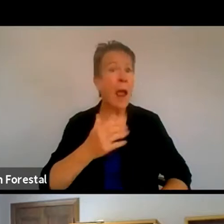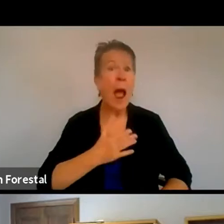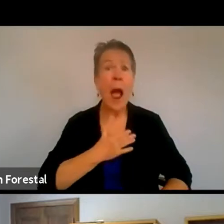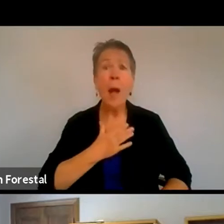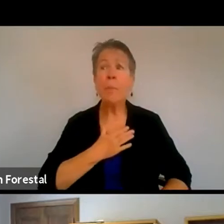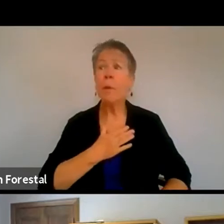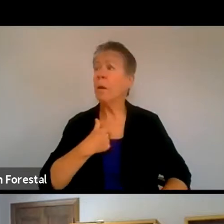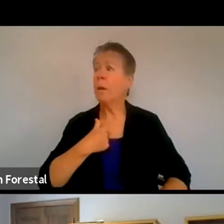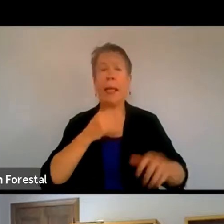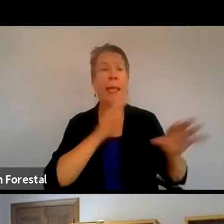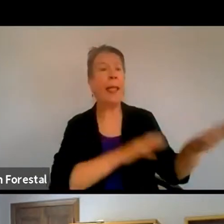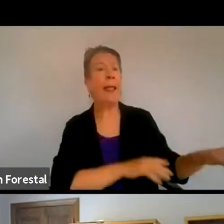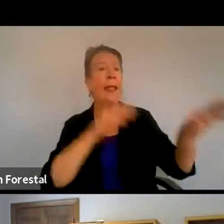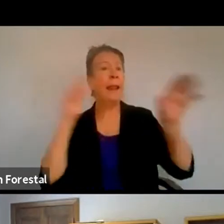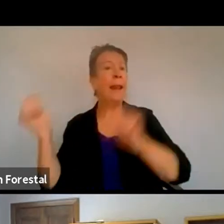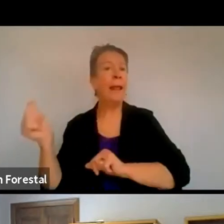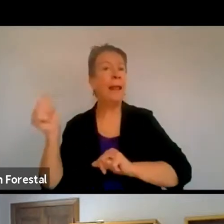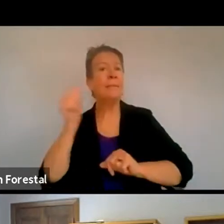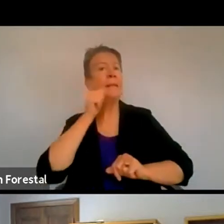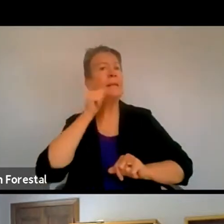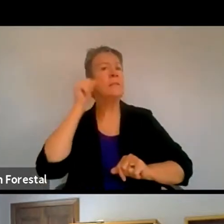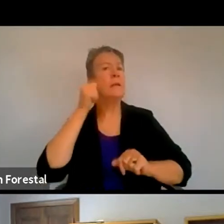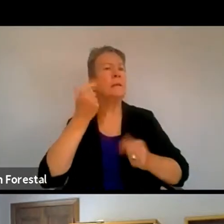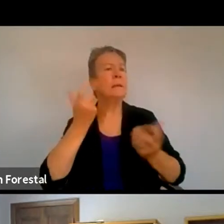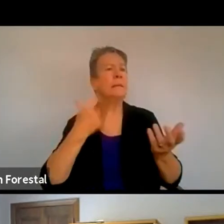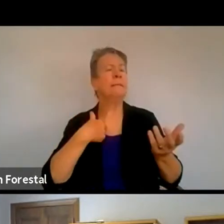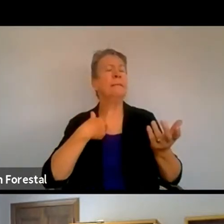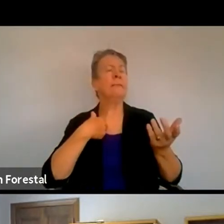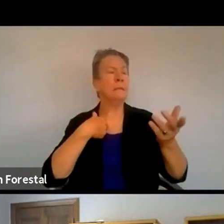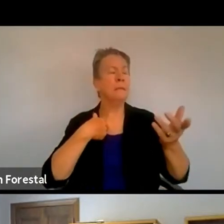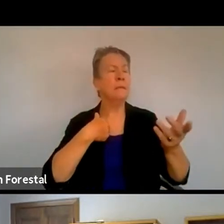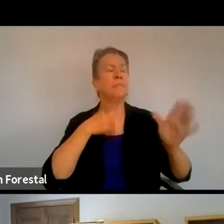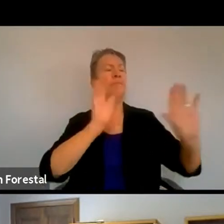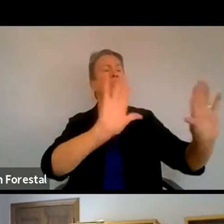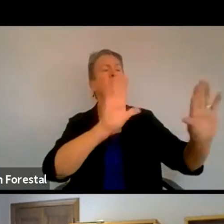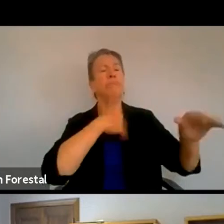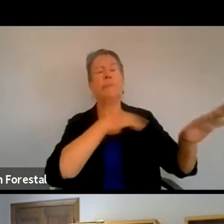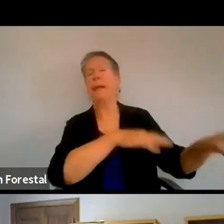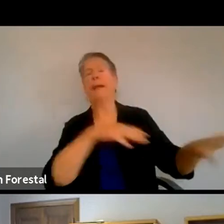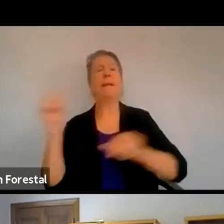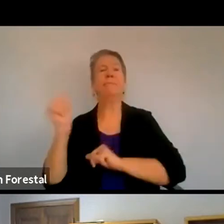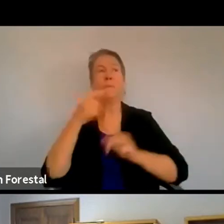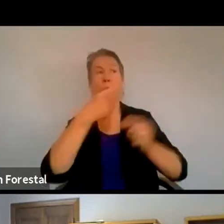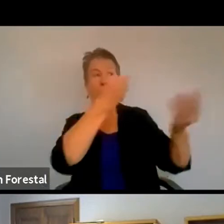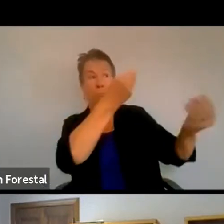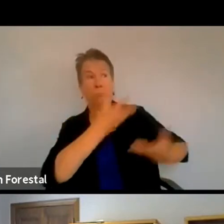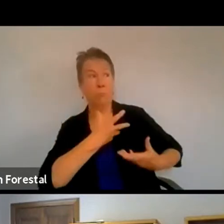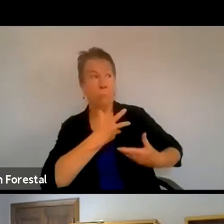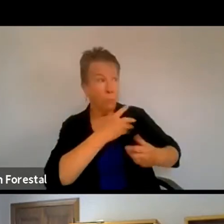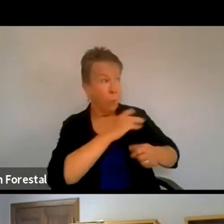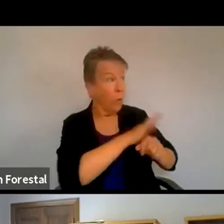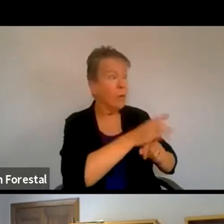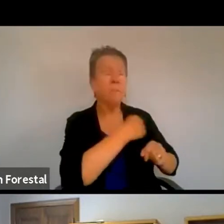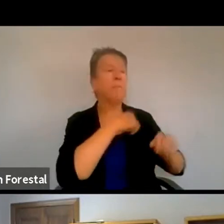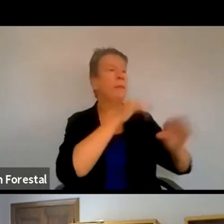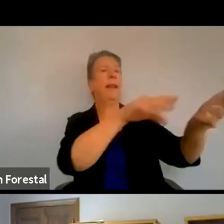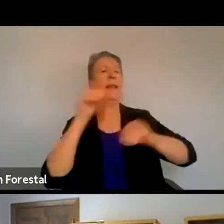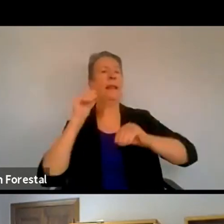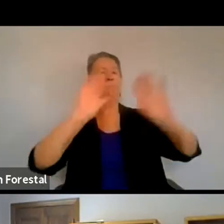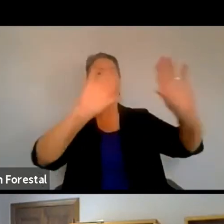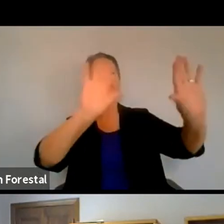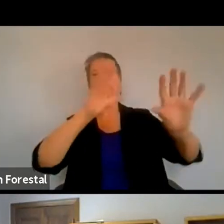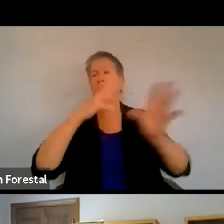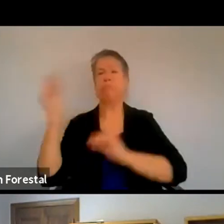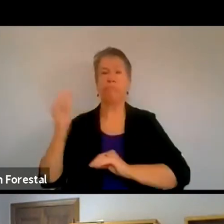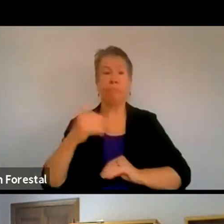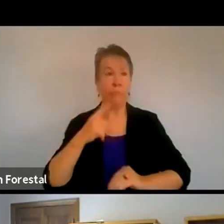judgment, Daniel. We're outside having a beer. Tammy and I are trying to get around the state as best we can to go